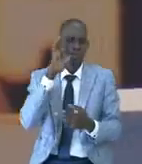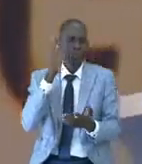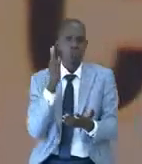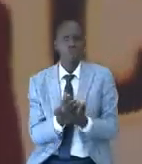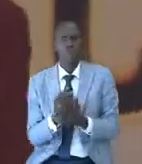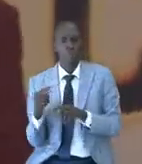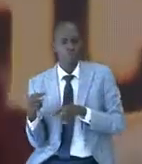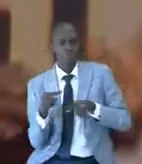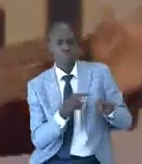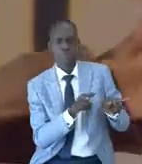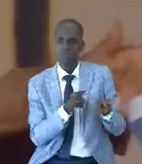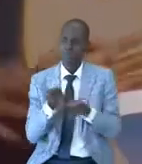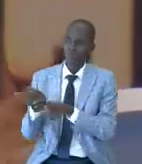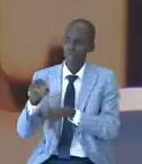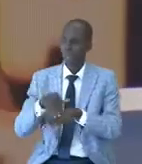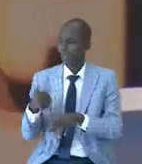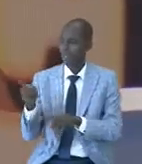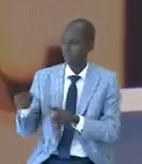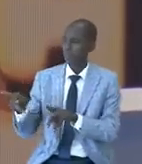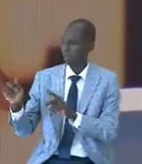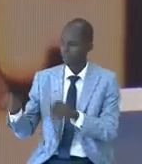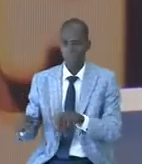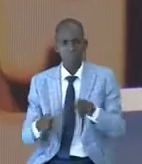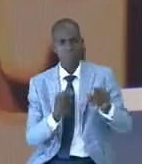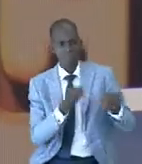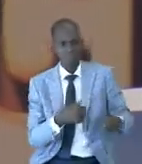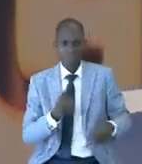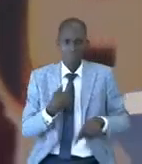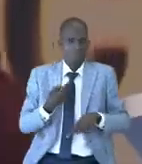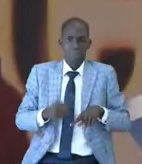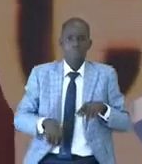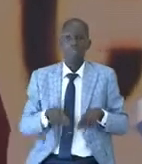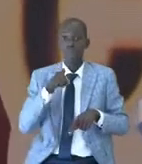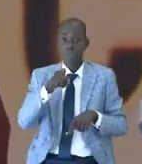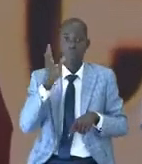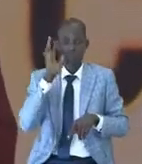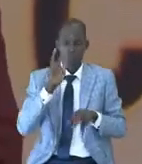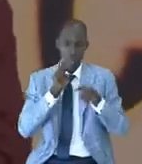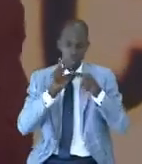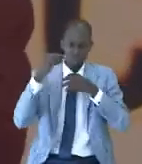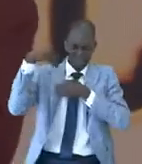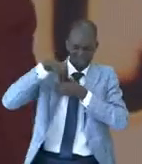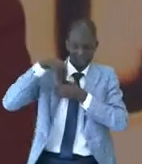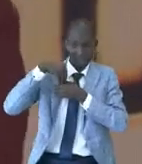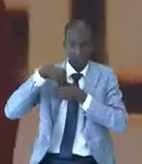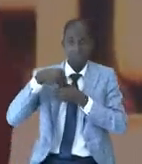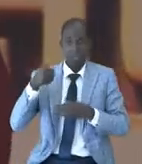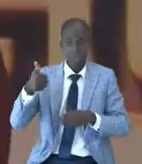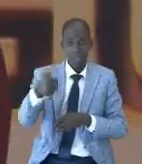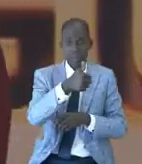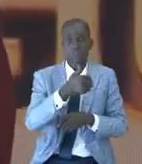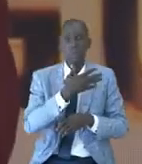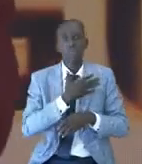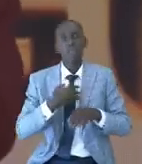at other people. They can, I cannot. You will look inward. And the Lord will tell